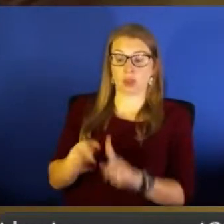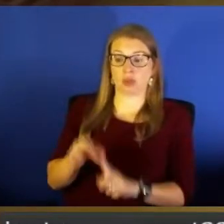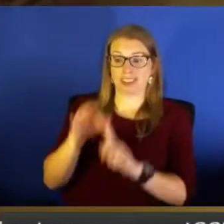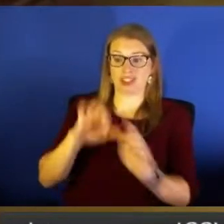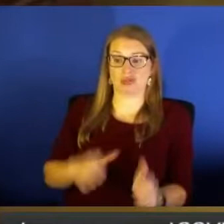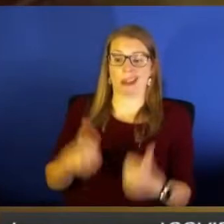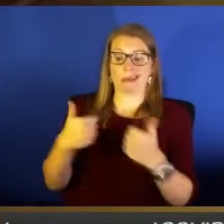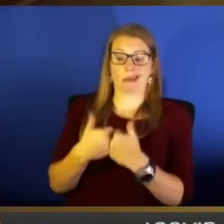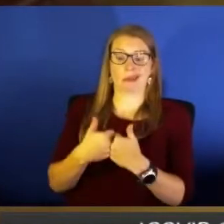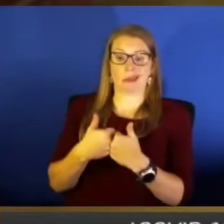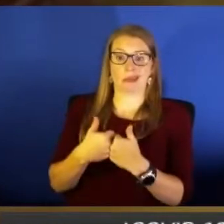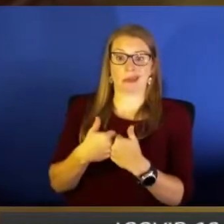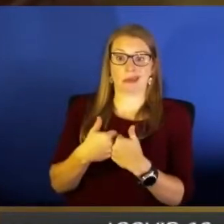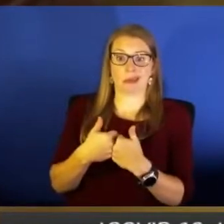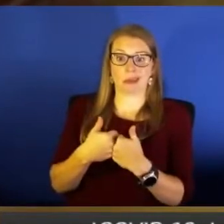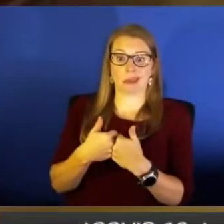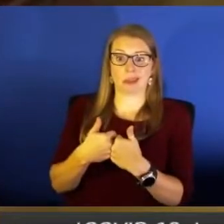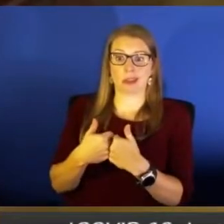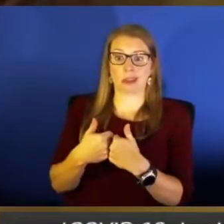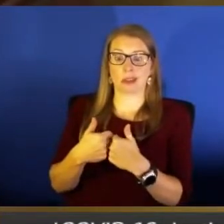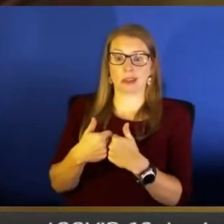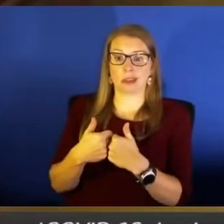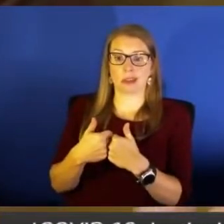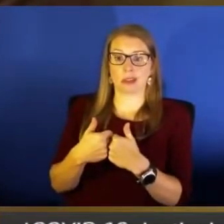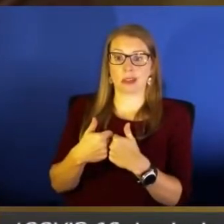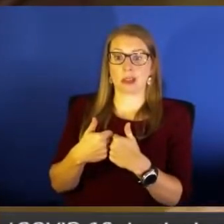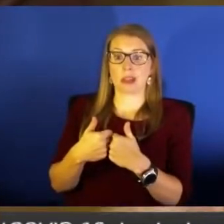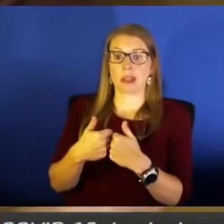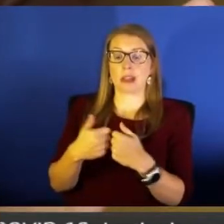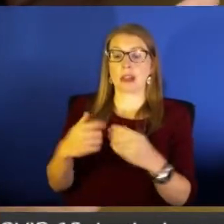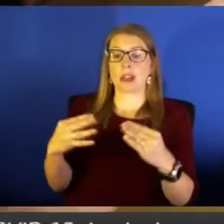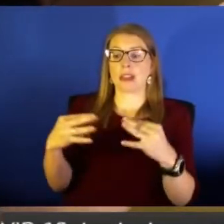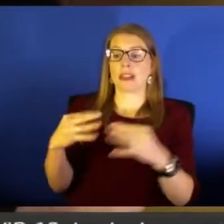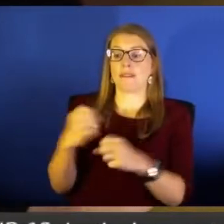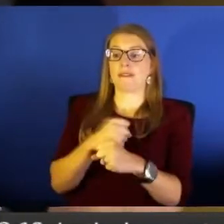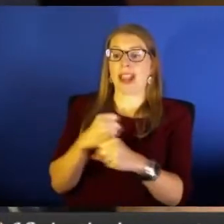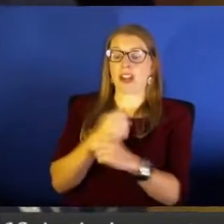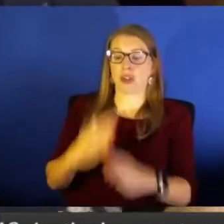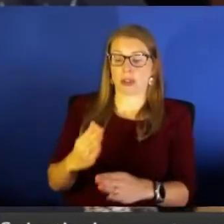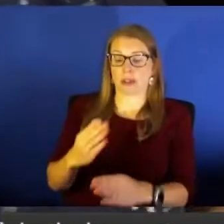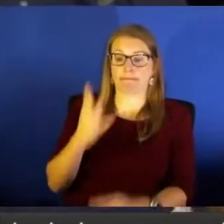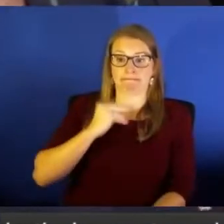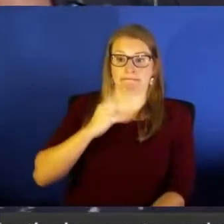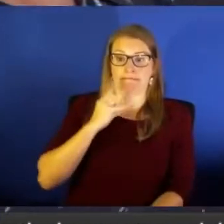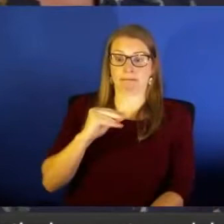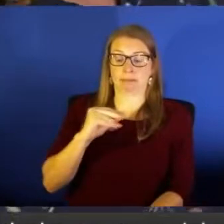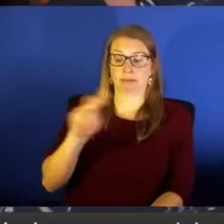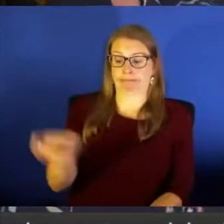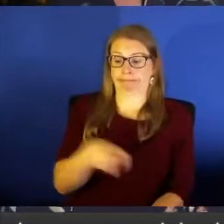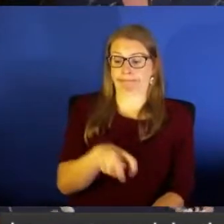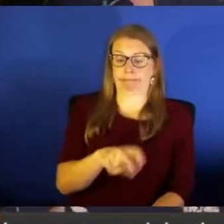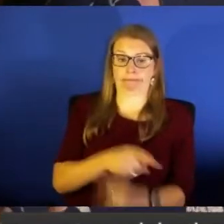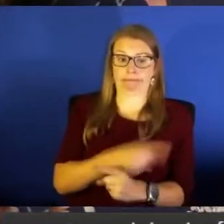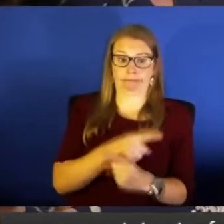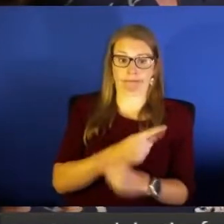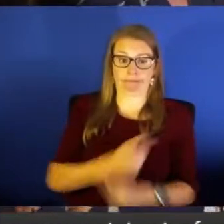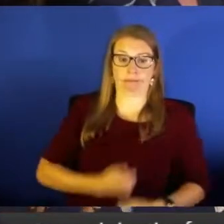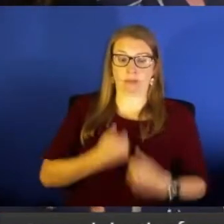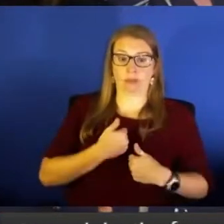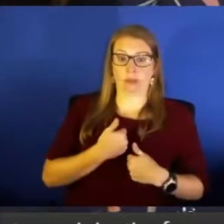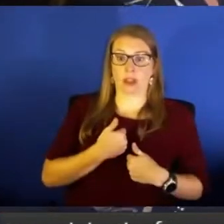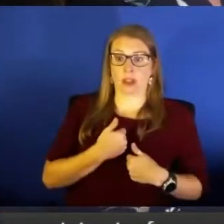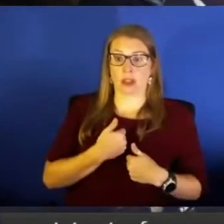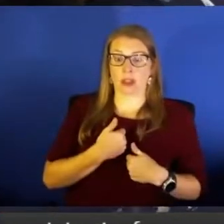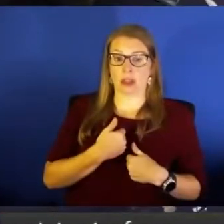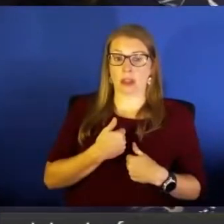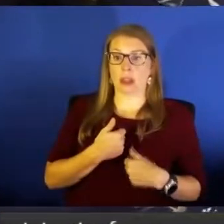our warfighters face as they transition to civilian life. So you're saying that the services are there, but the trouble is making sure that they know where they